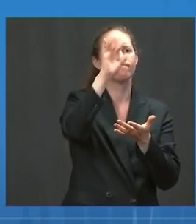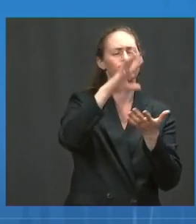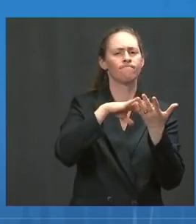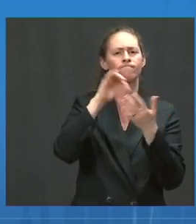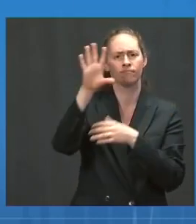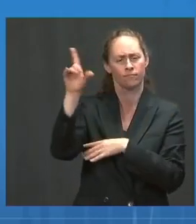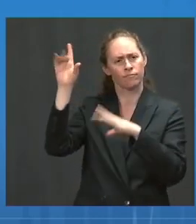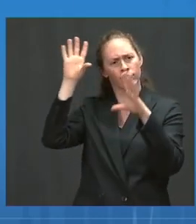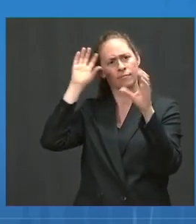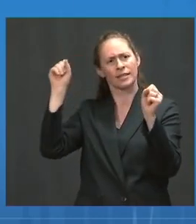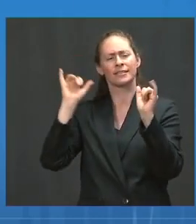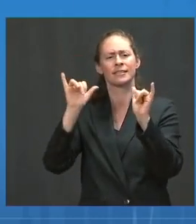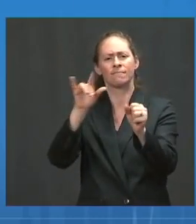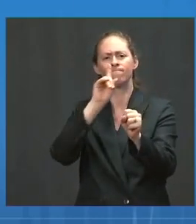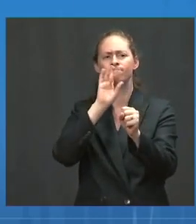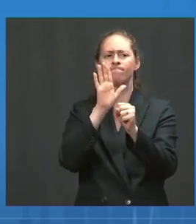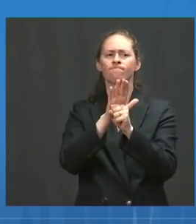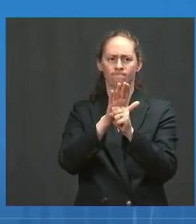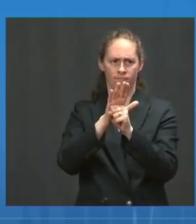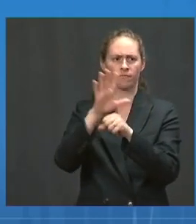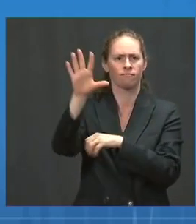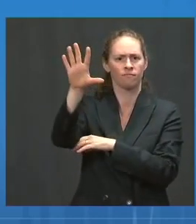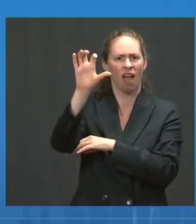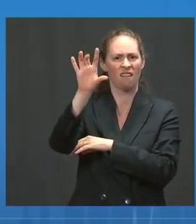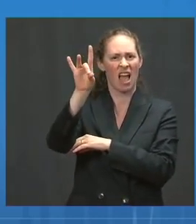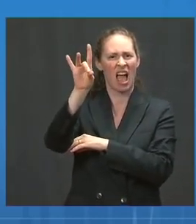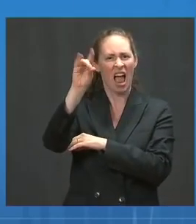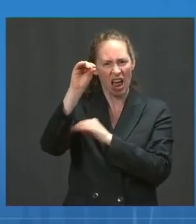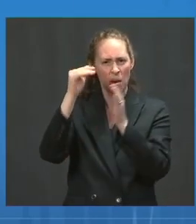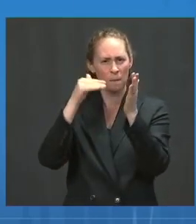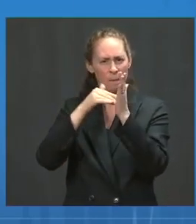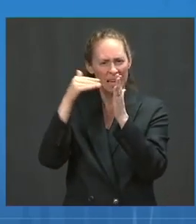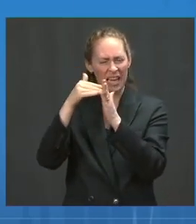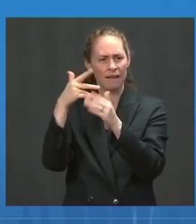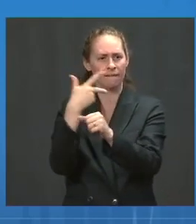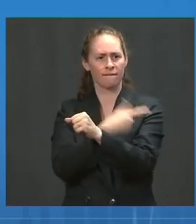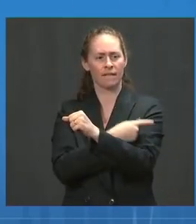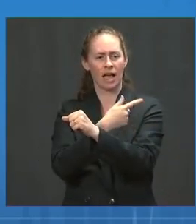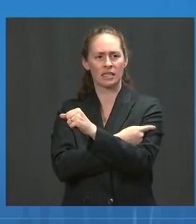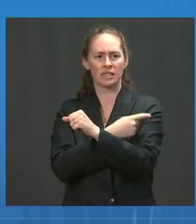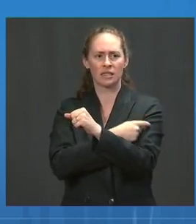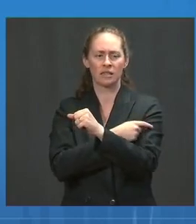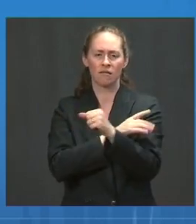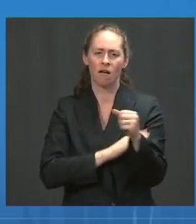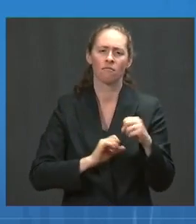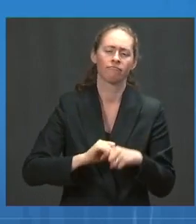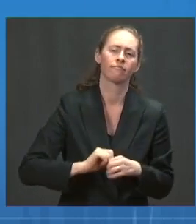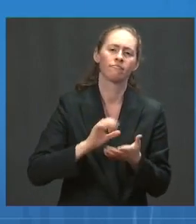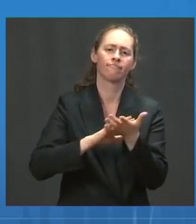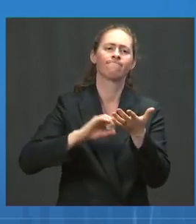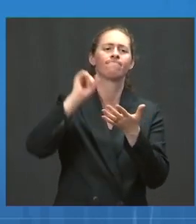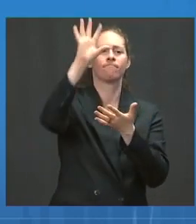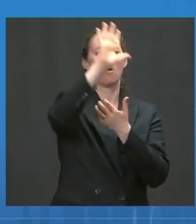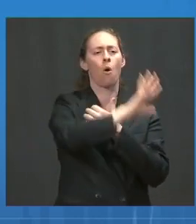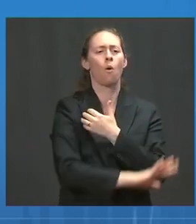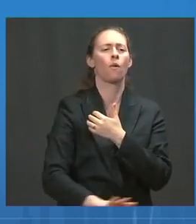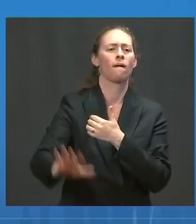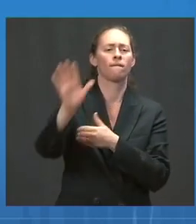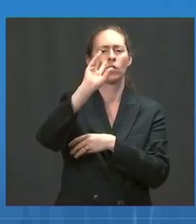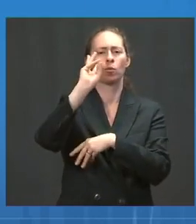sharing 580 million doses of vaccine to the world 500 million doses of